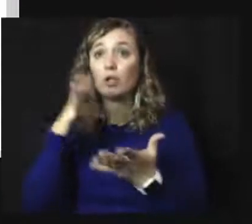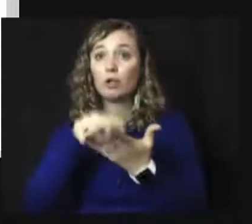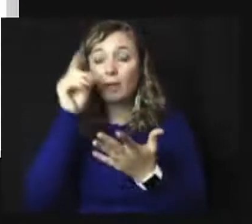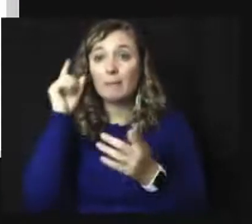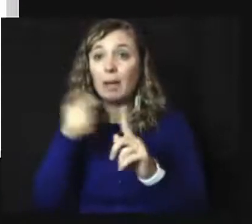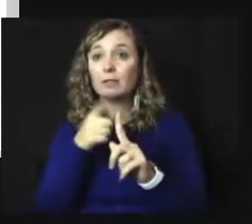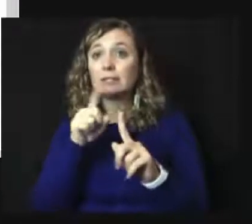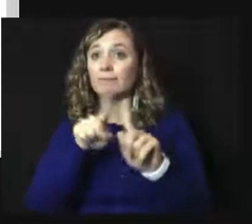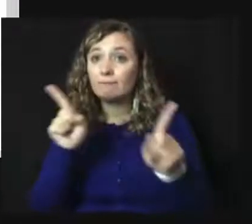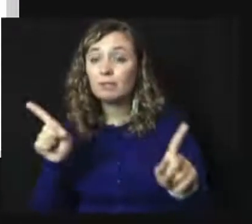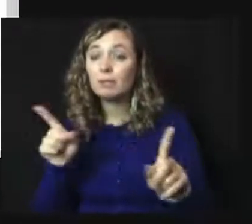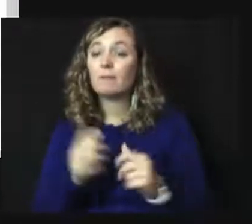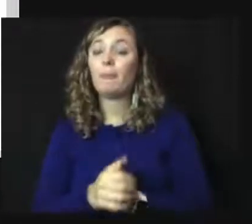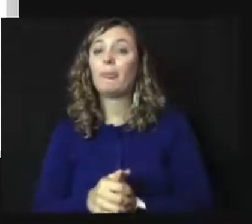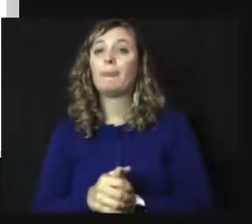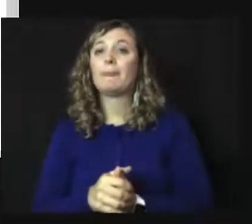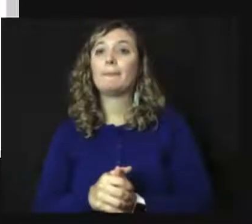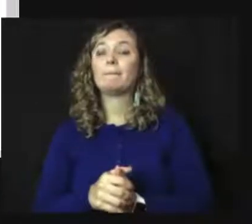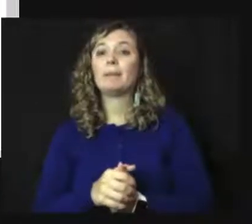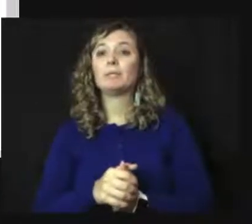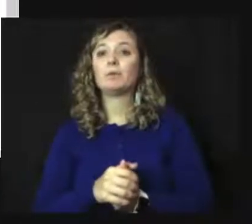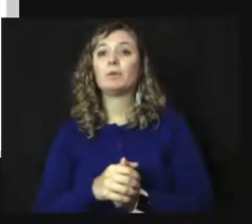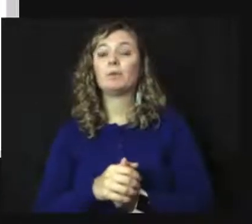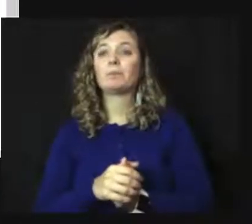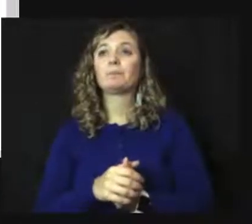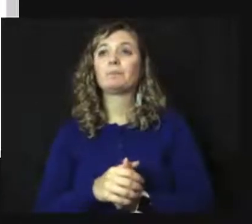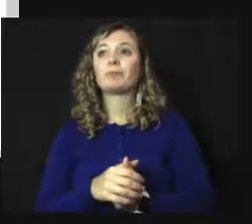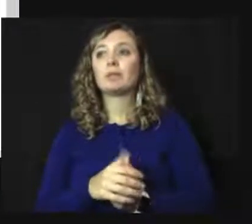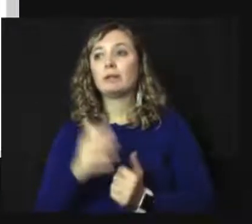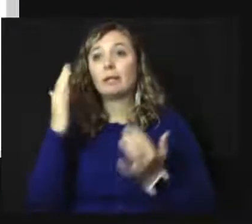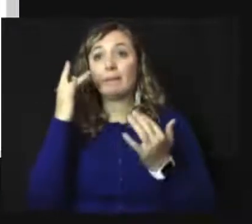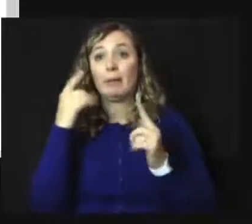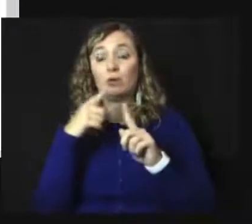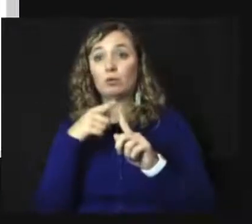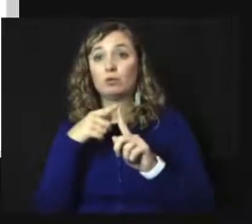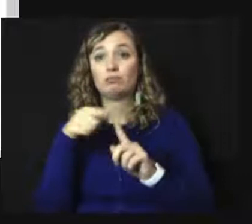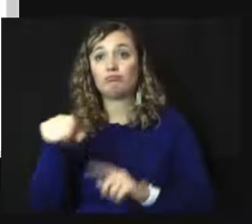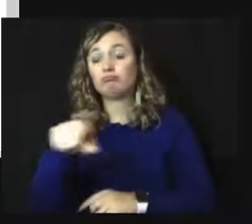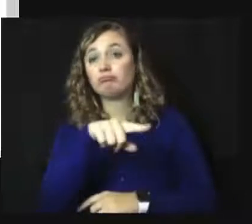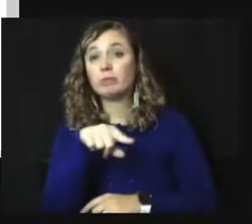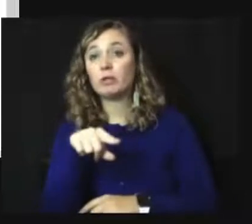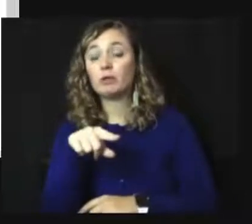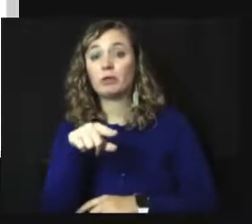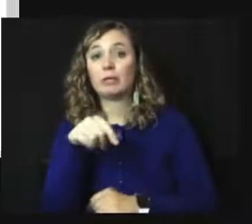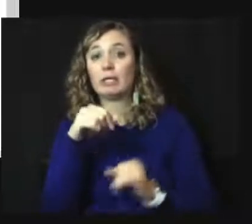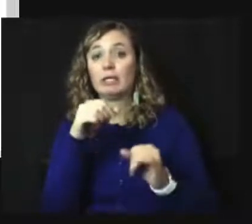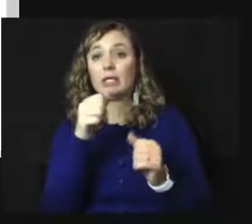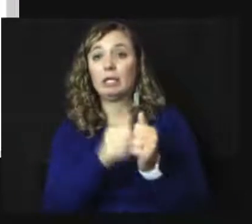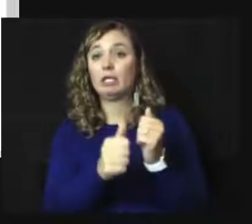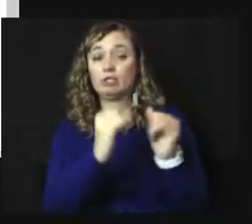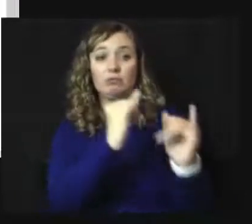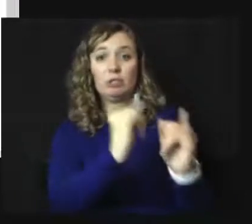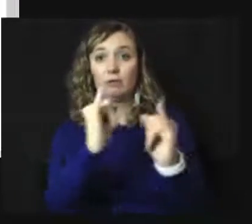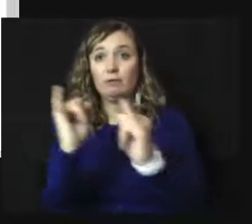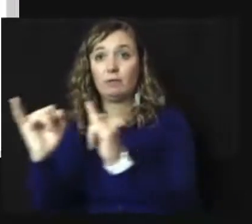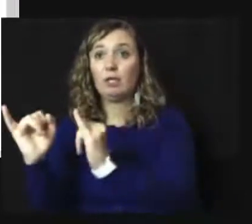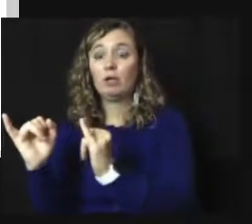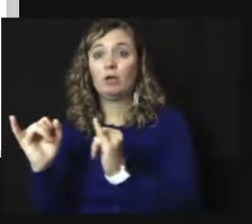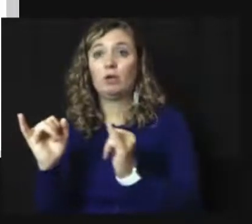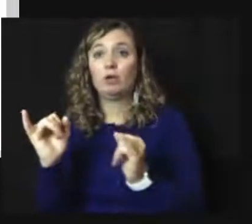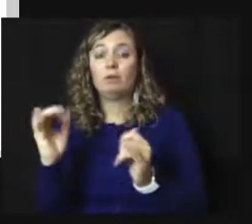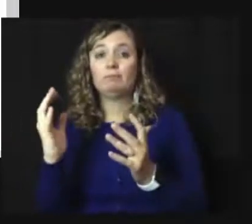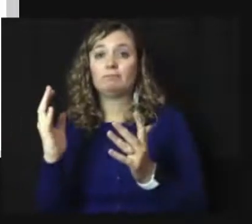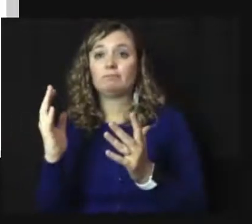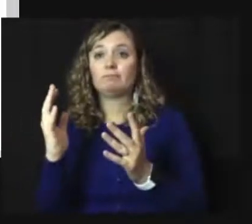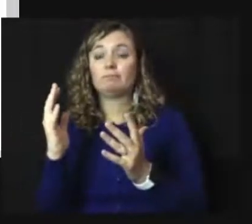a bit later, but thinking about how, like you, each individual viewer can say, I don't want to be a part of a mainstream audience